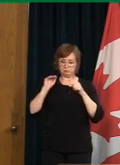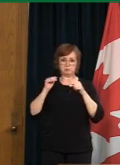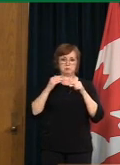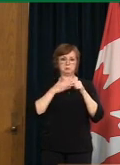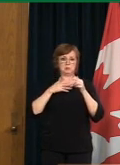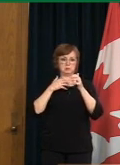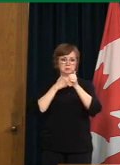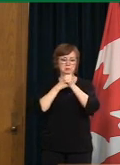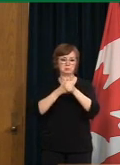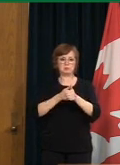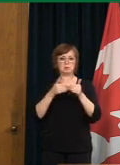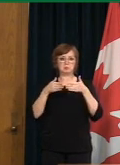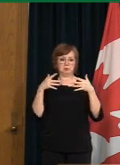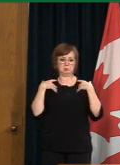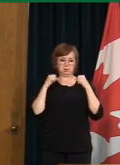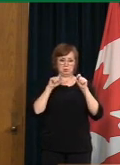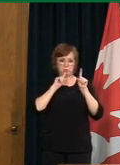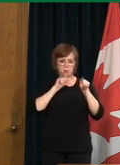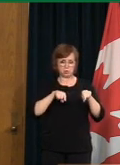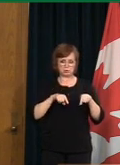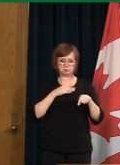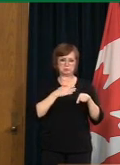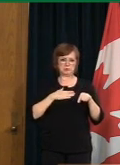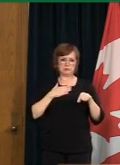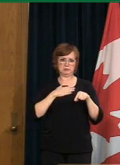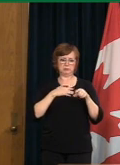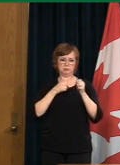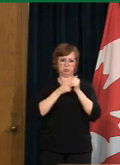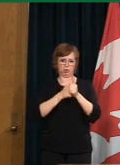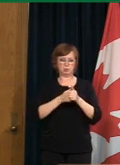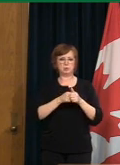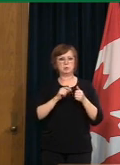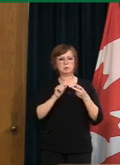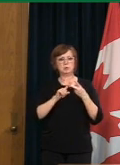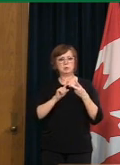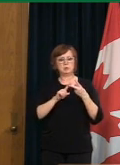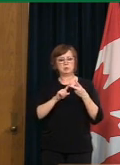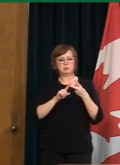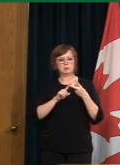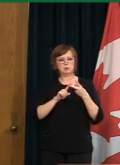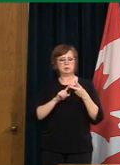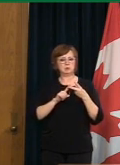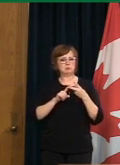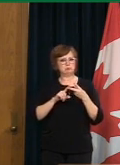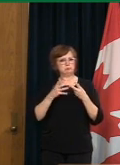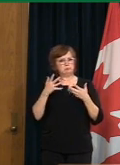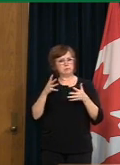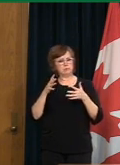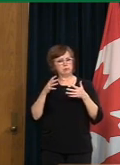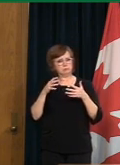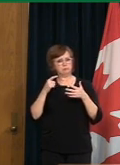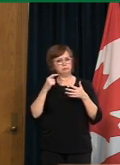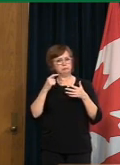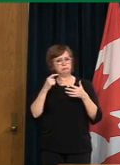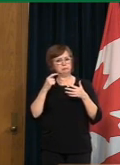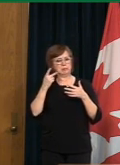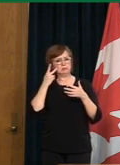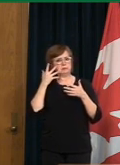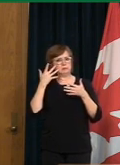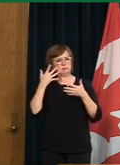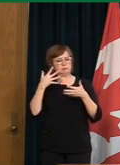public health orders that are there. We have had instances where there has been non-compliance. Those have